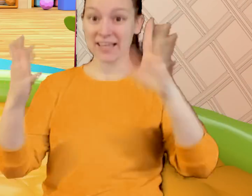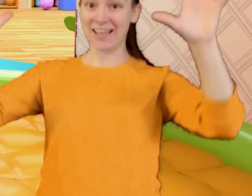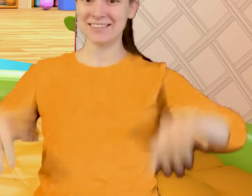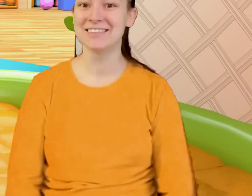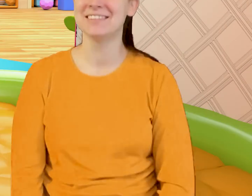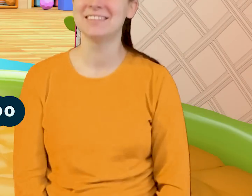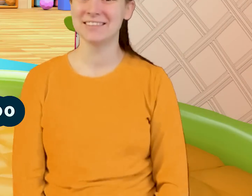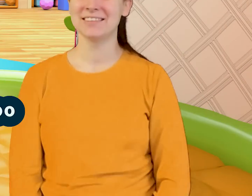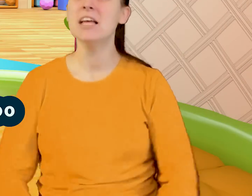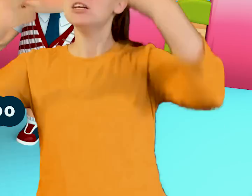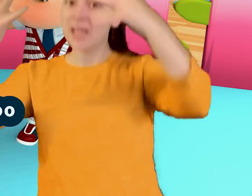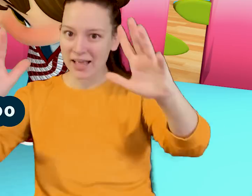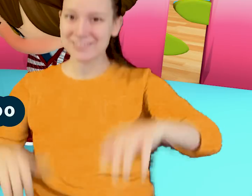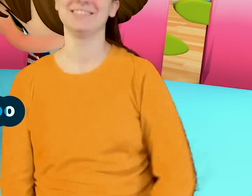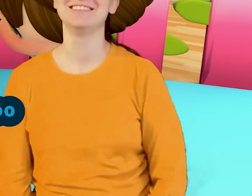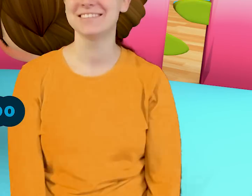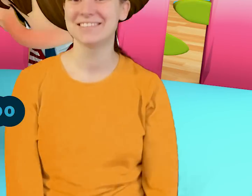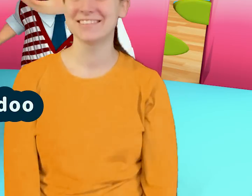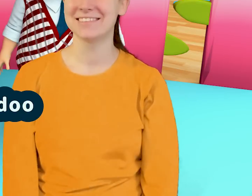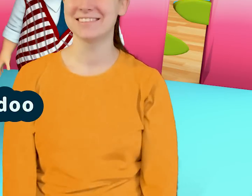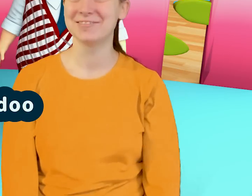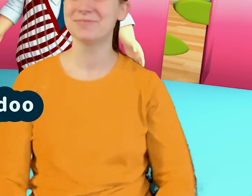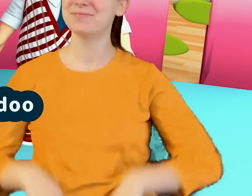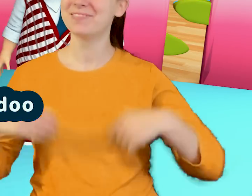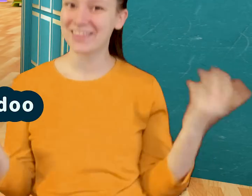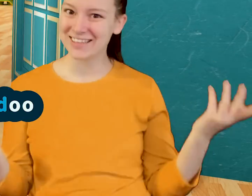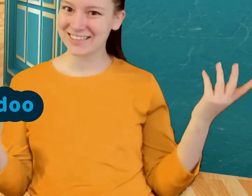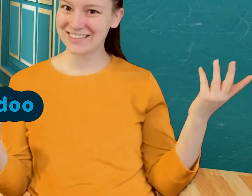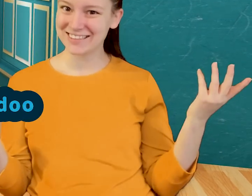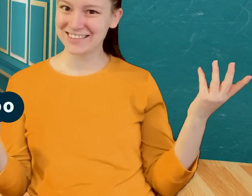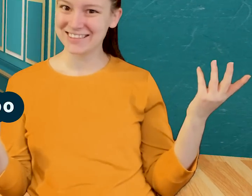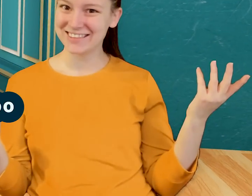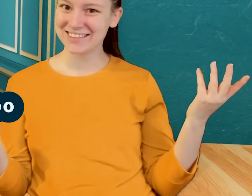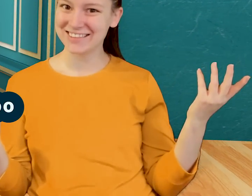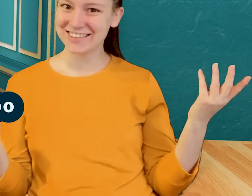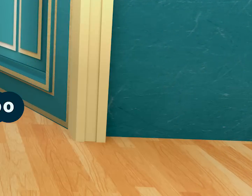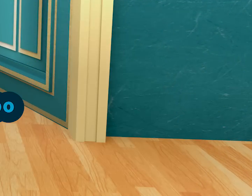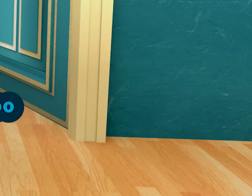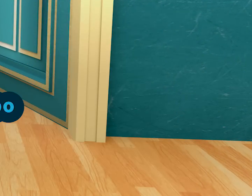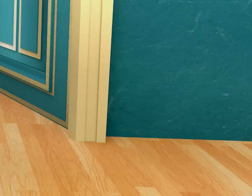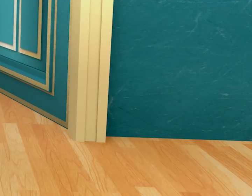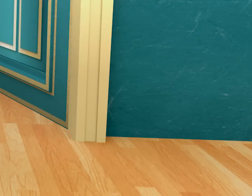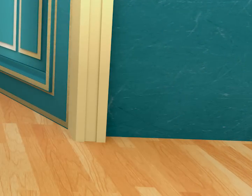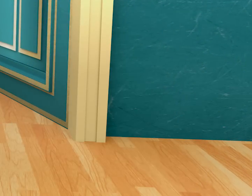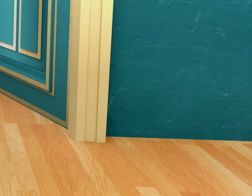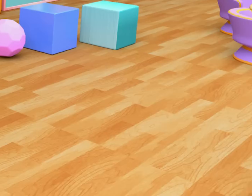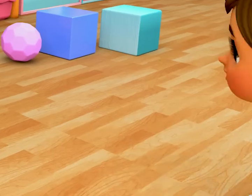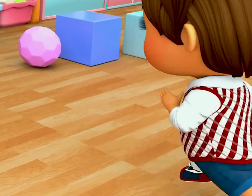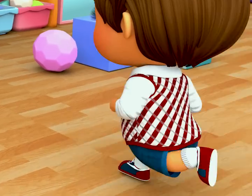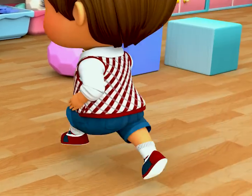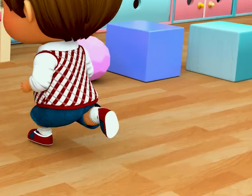it's the end it's the end it's the end it's the end it's the